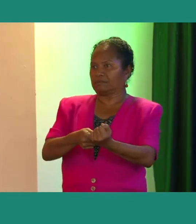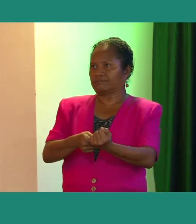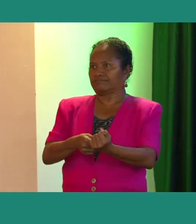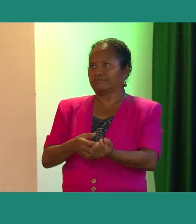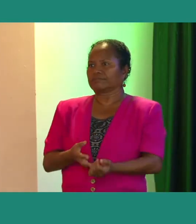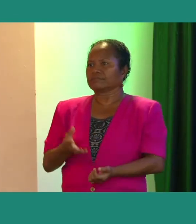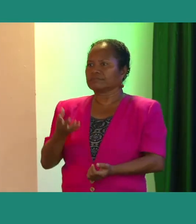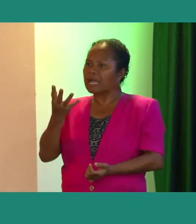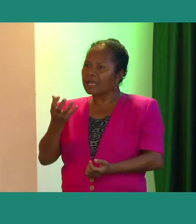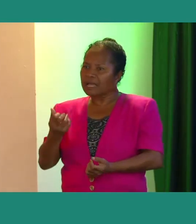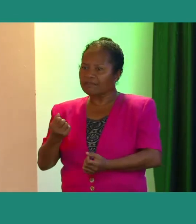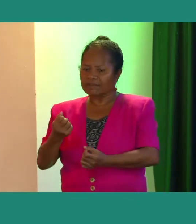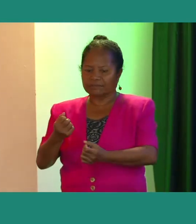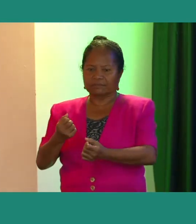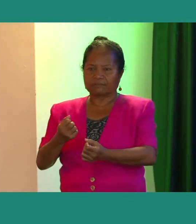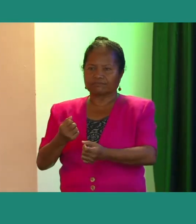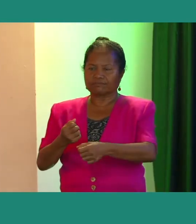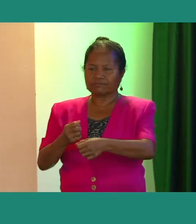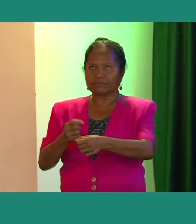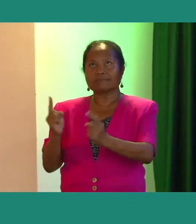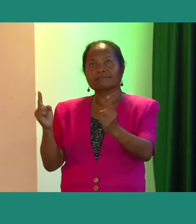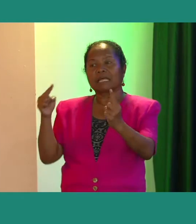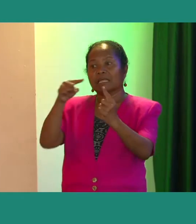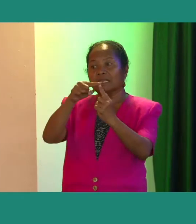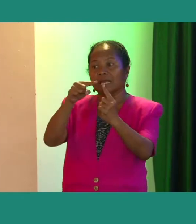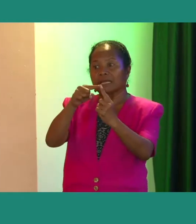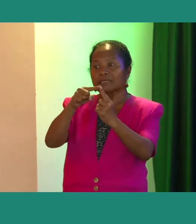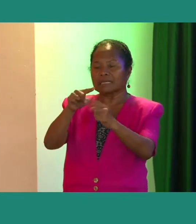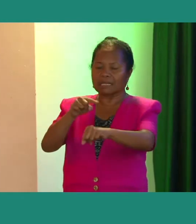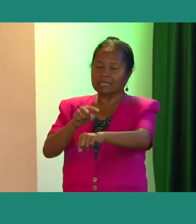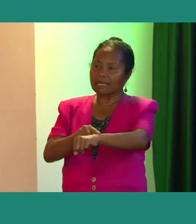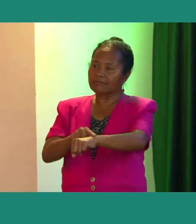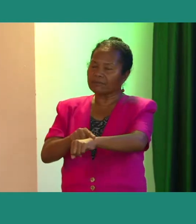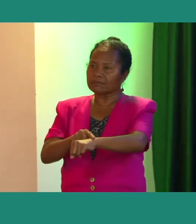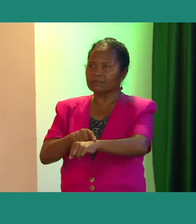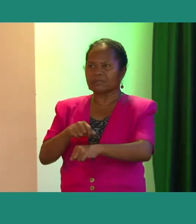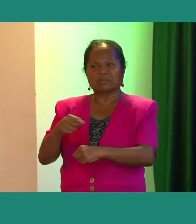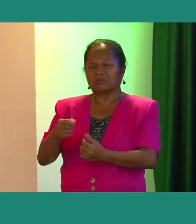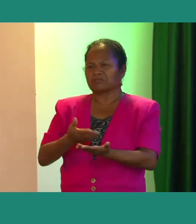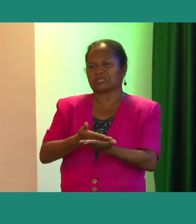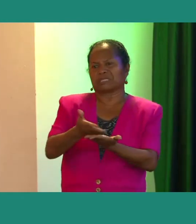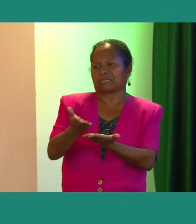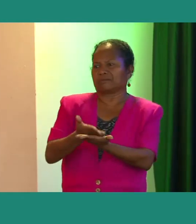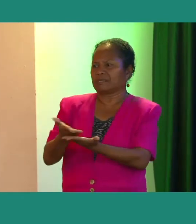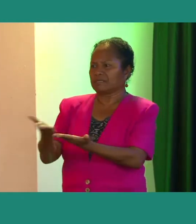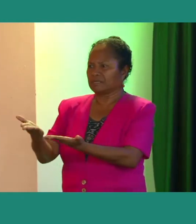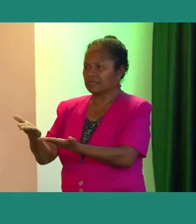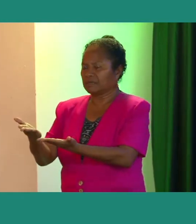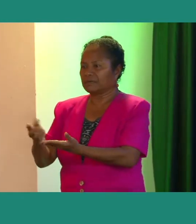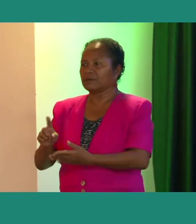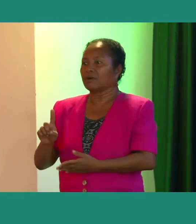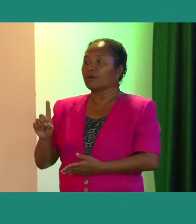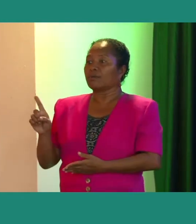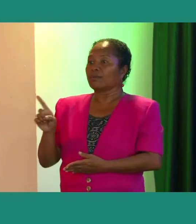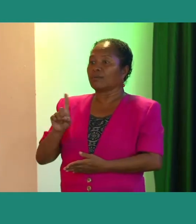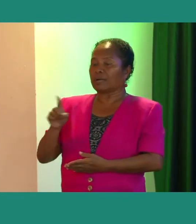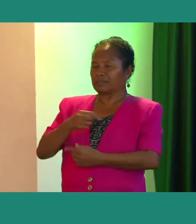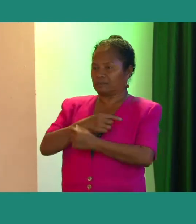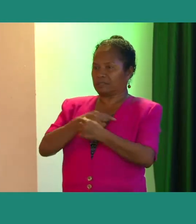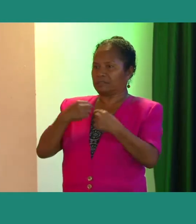to achieve that as well, not just offering lip service. So what we know is that